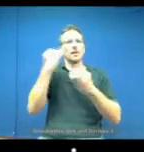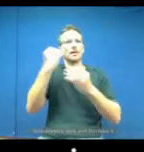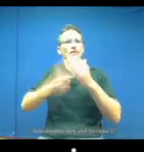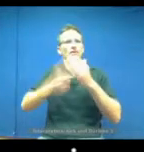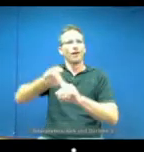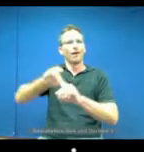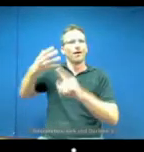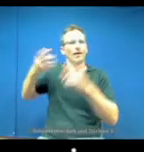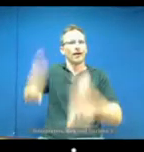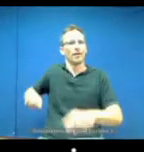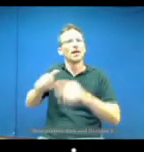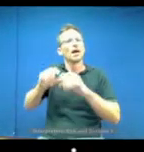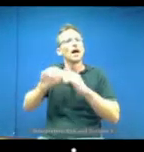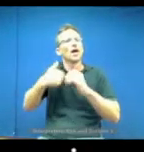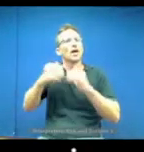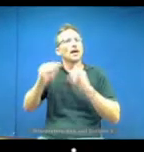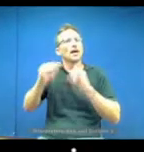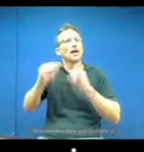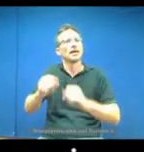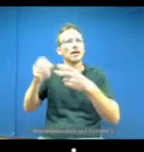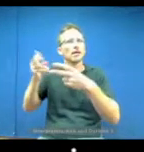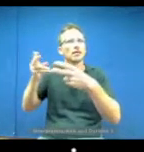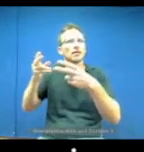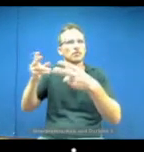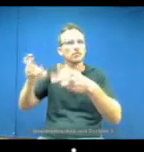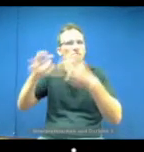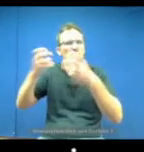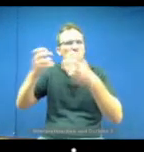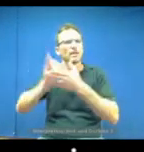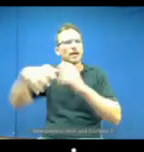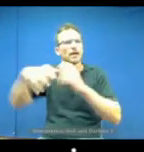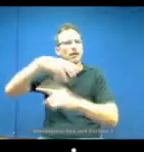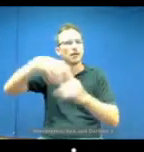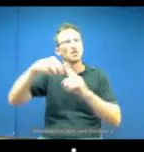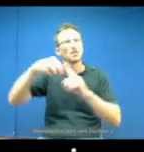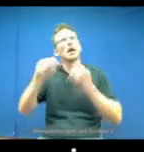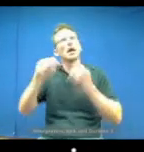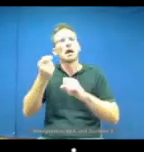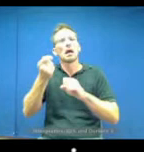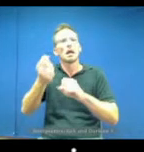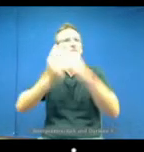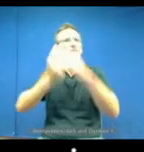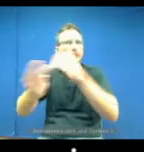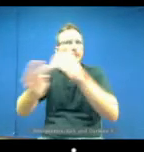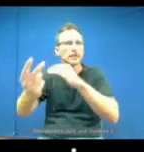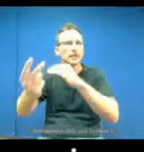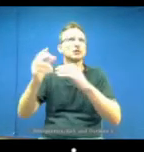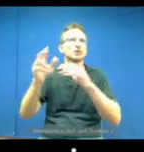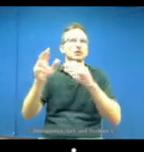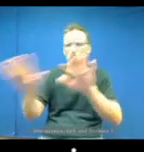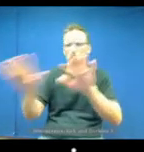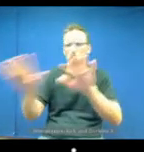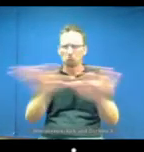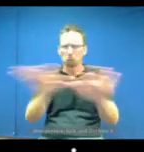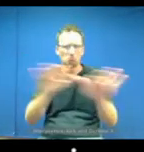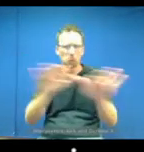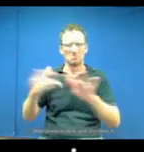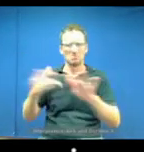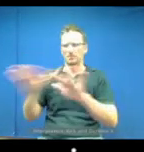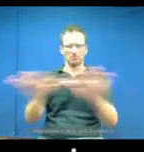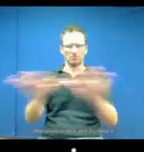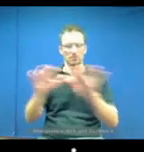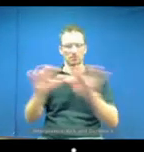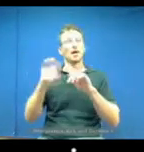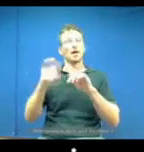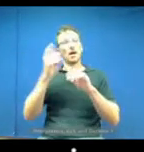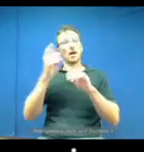can do some measure of predicting, but again, how you prepare and how you first see the